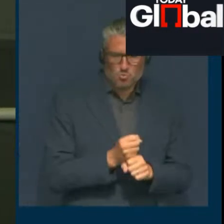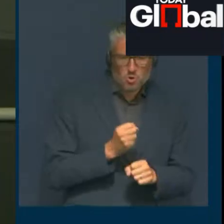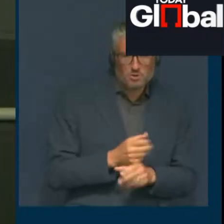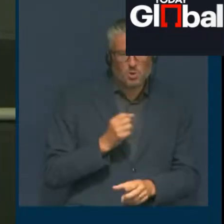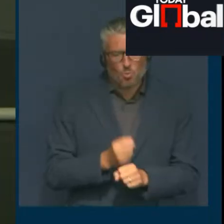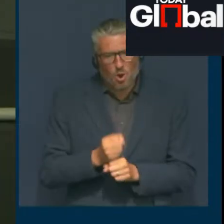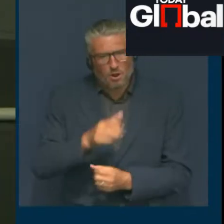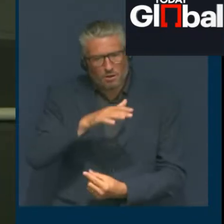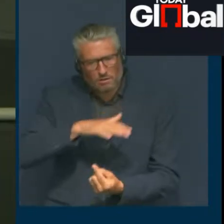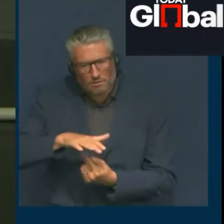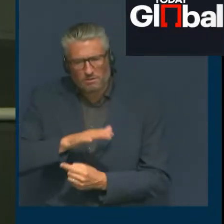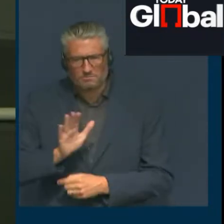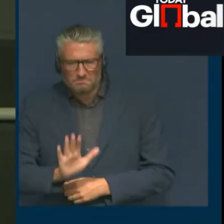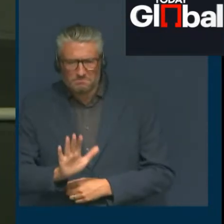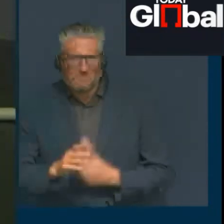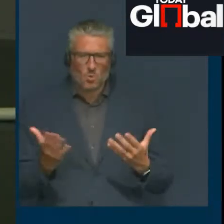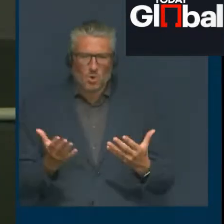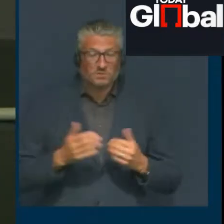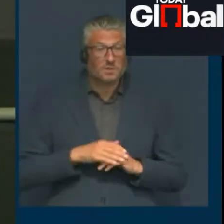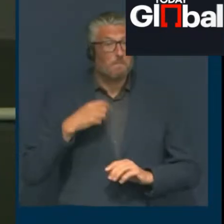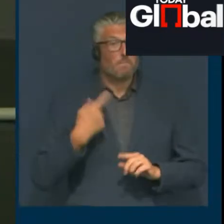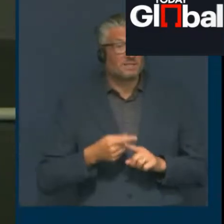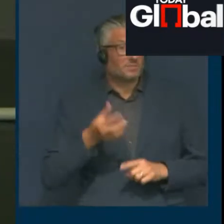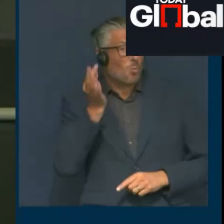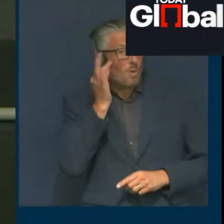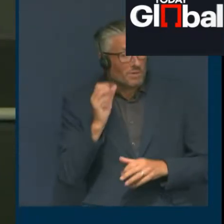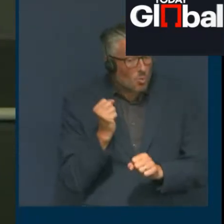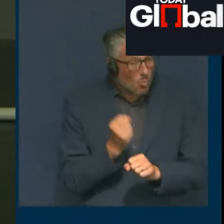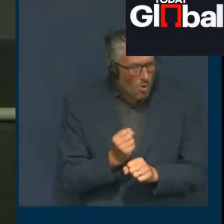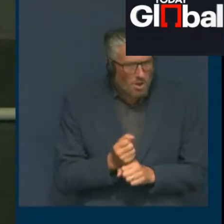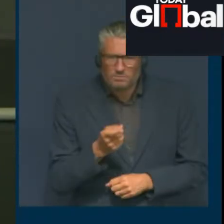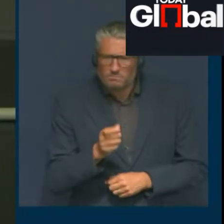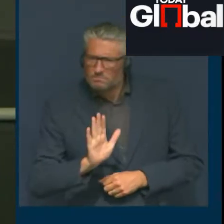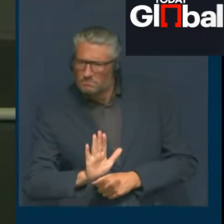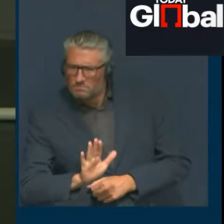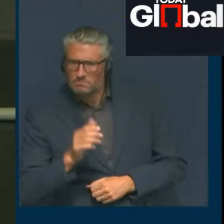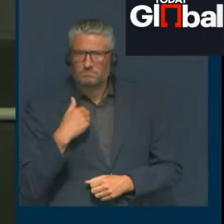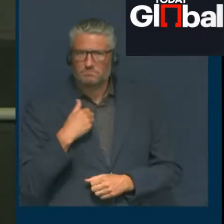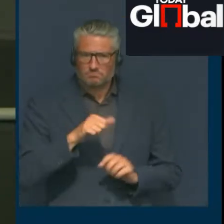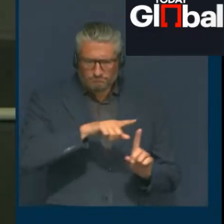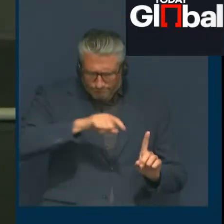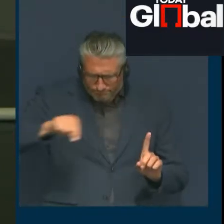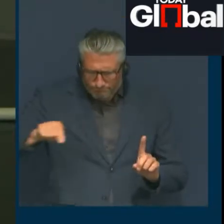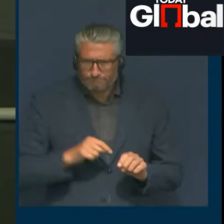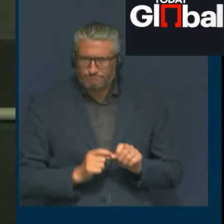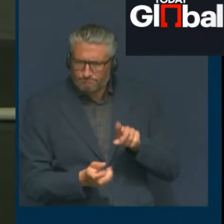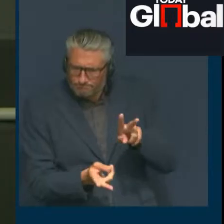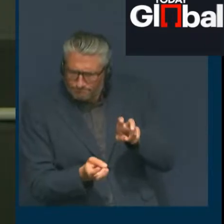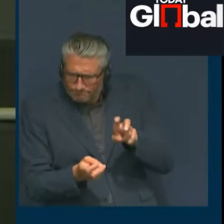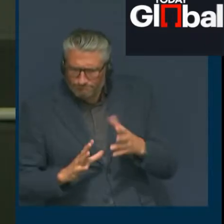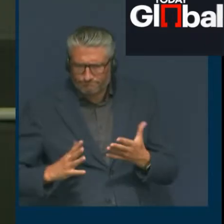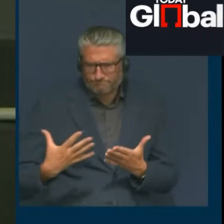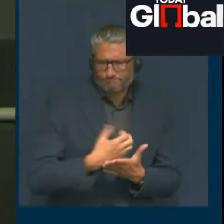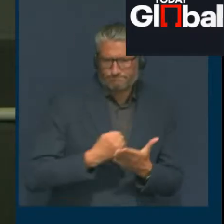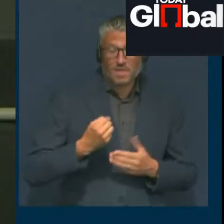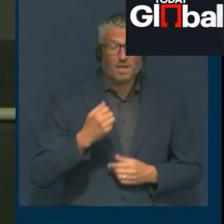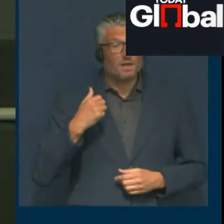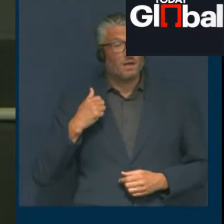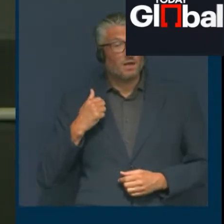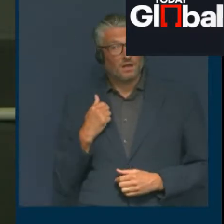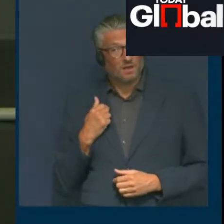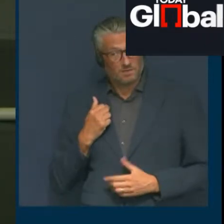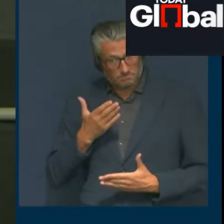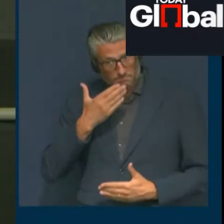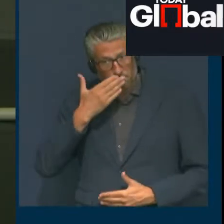of women with disabilities in the labor market, thereby supporting their economic independence and participation in development. Madam Chair, distinguished members